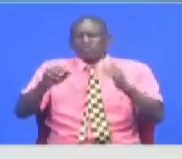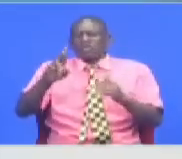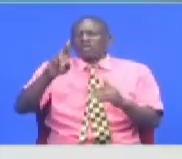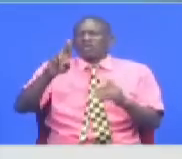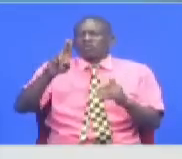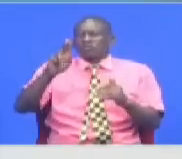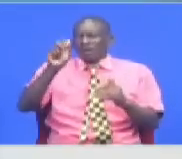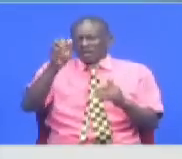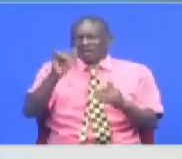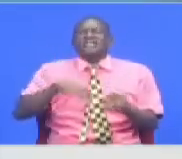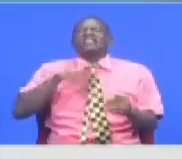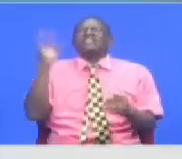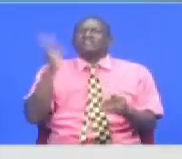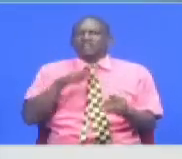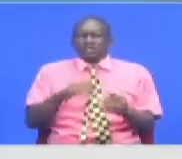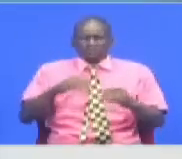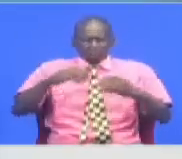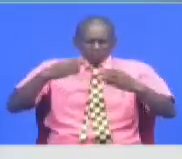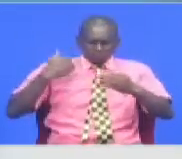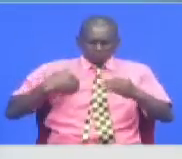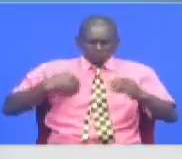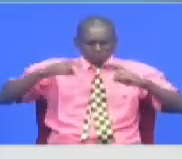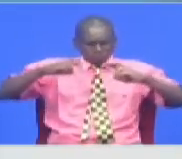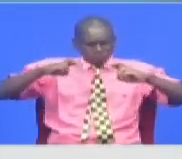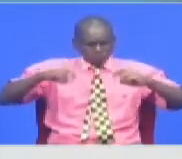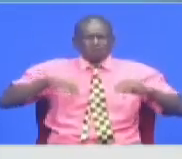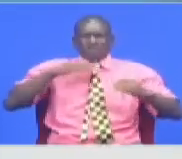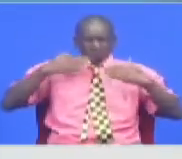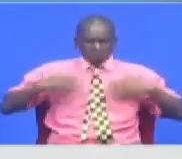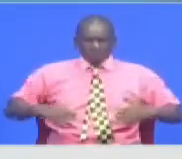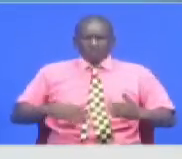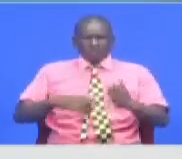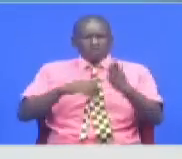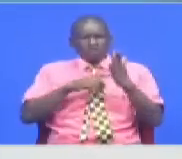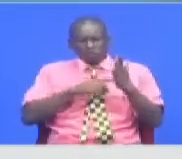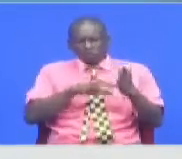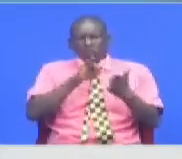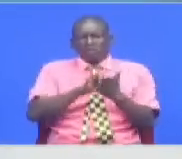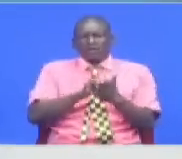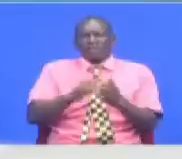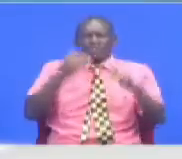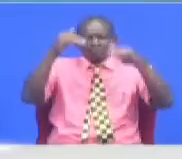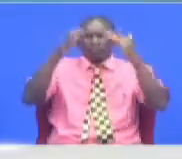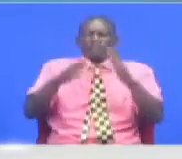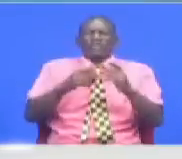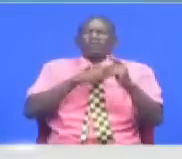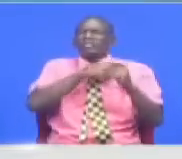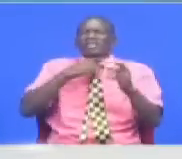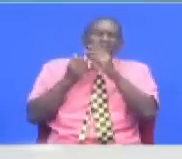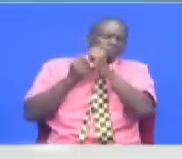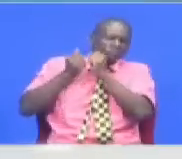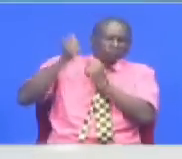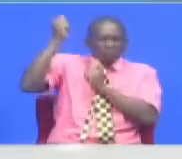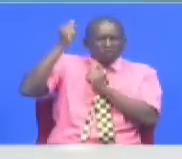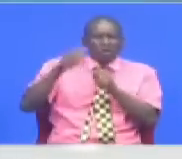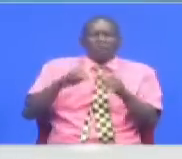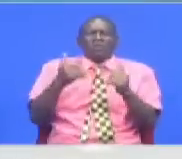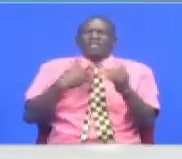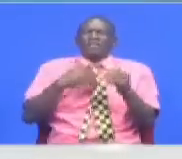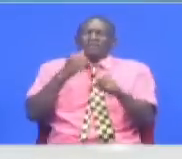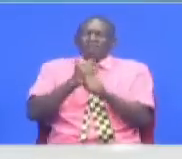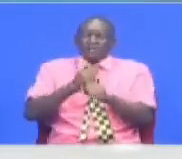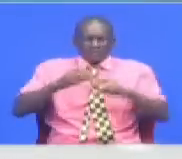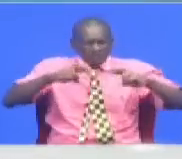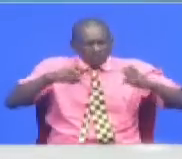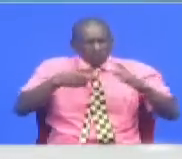dead. Postmortem examinations revealed that he died of strangulation, which has triggered investigations into his death as his family